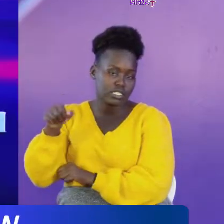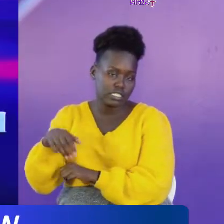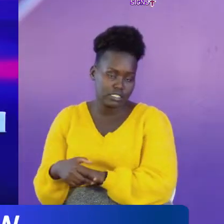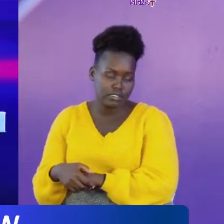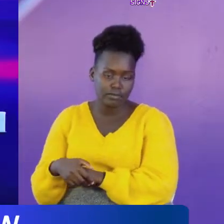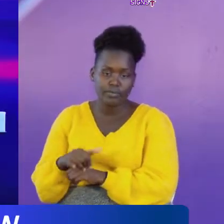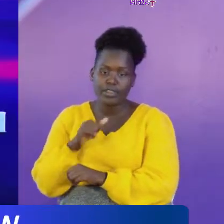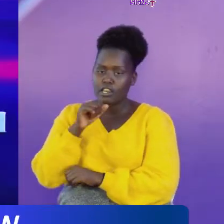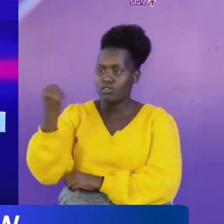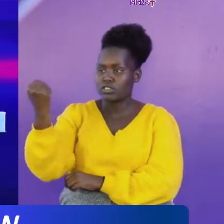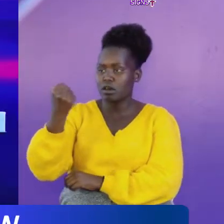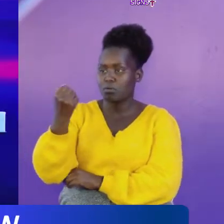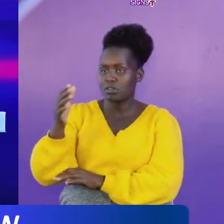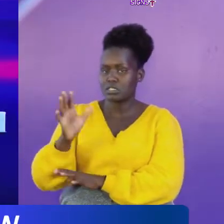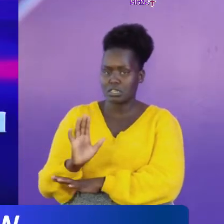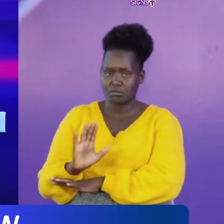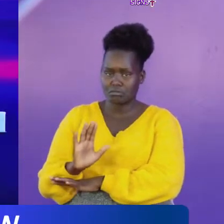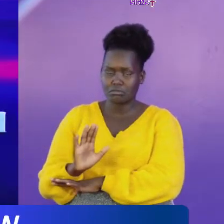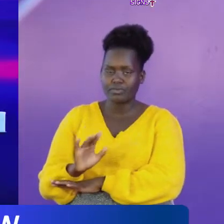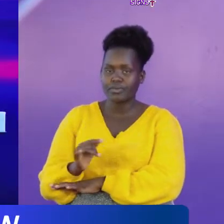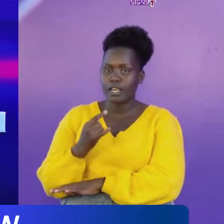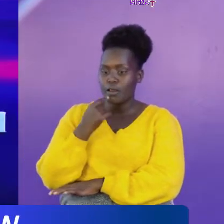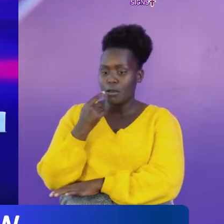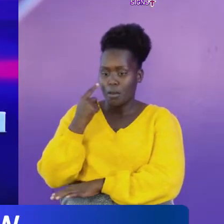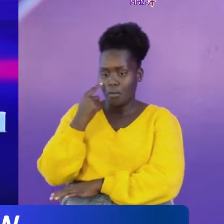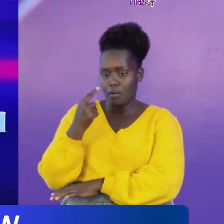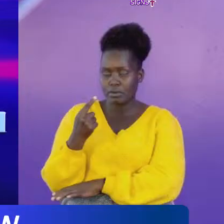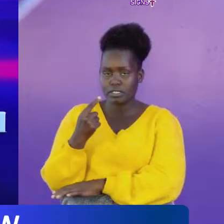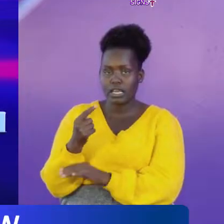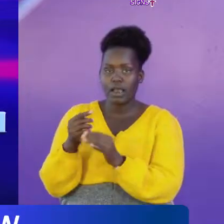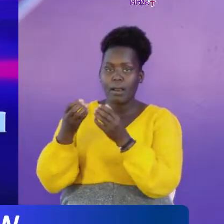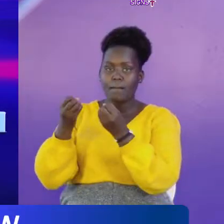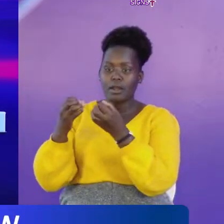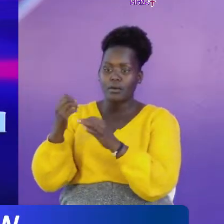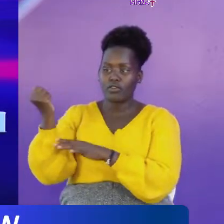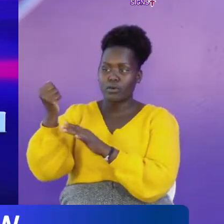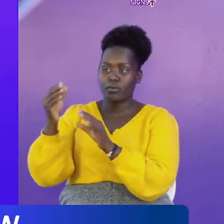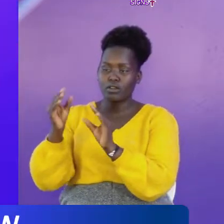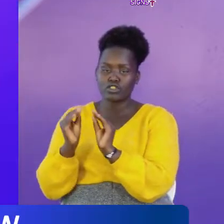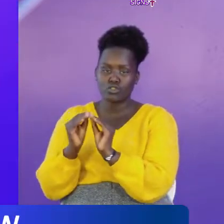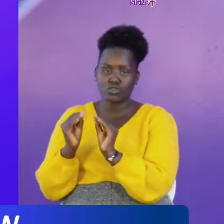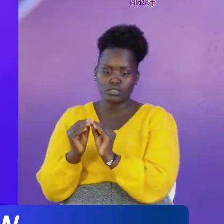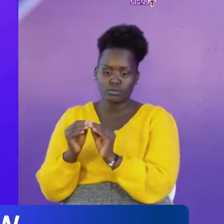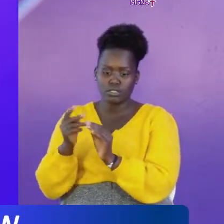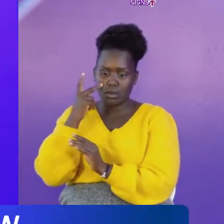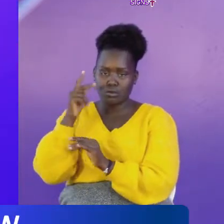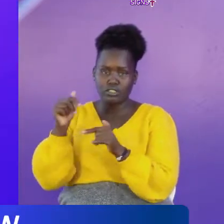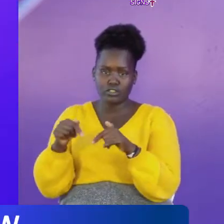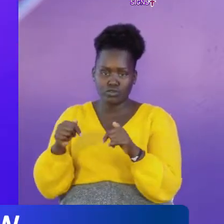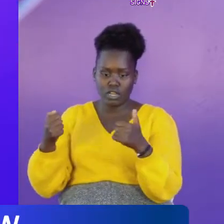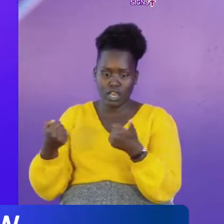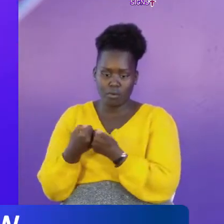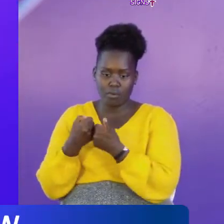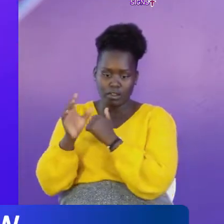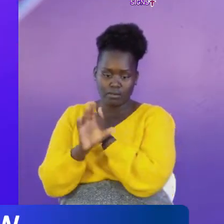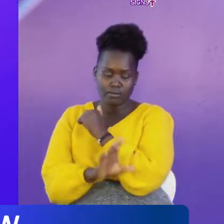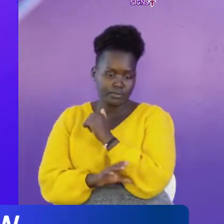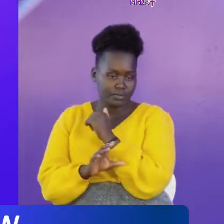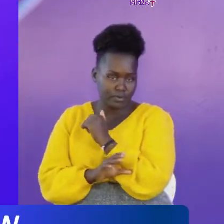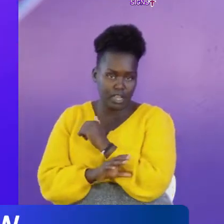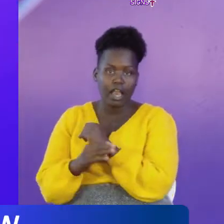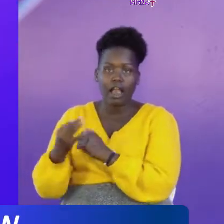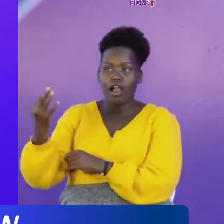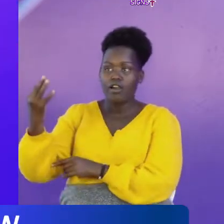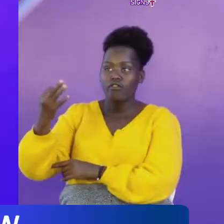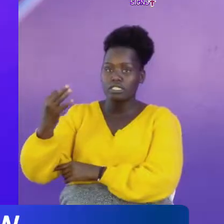just a politician. You would see, most of the political meetings you see today happening in this country are facilitated.